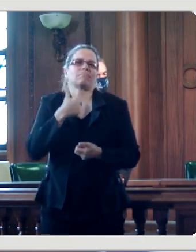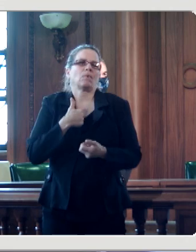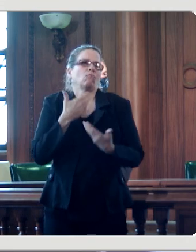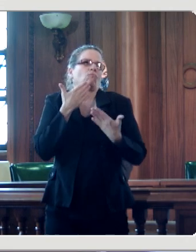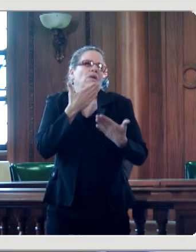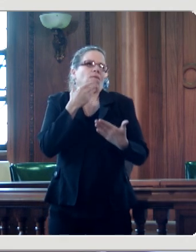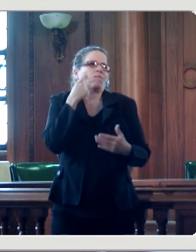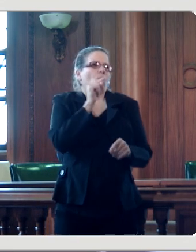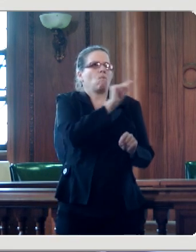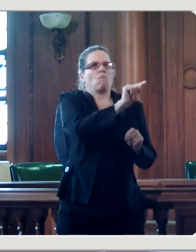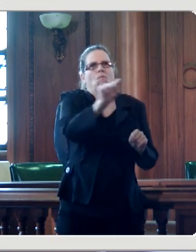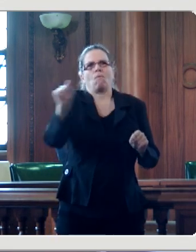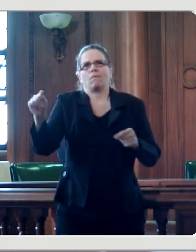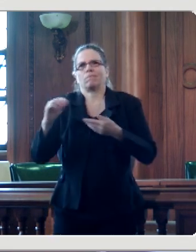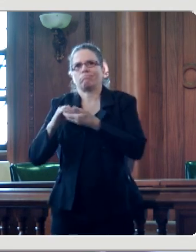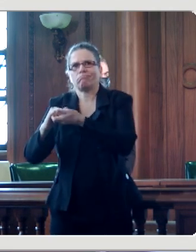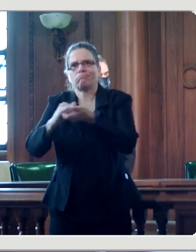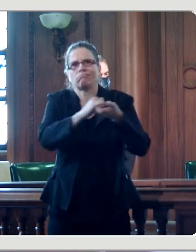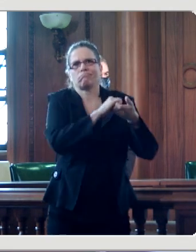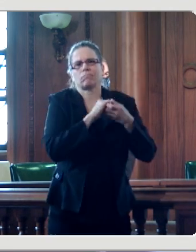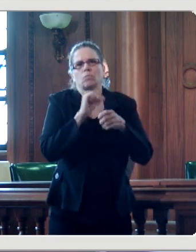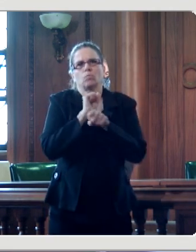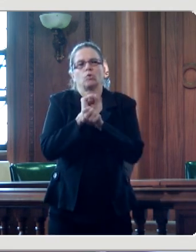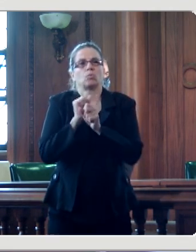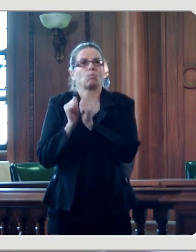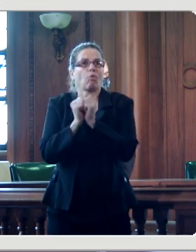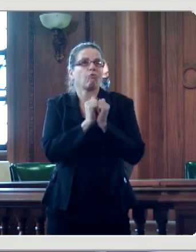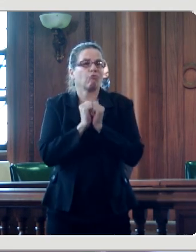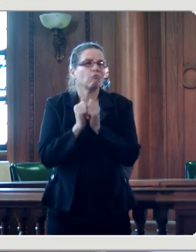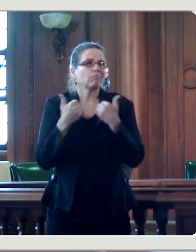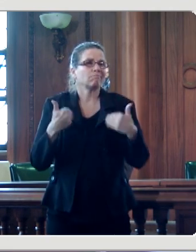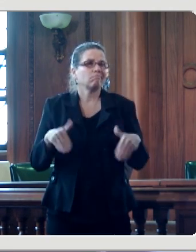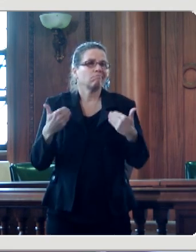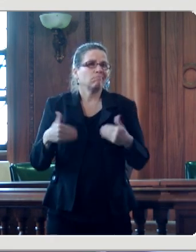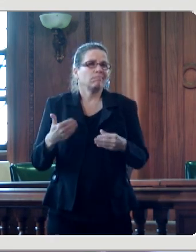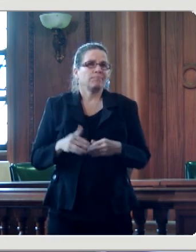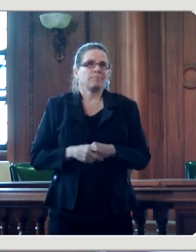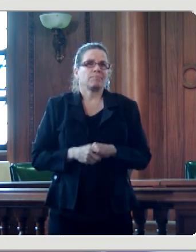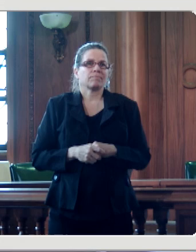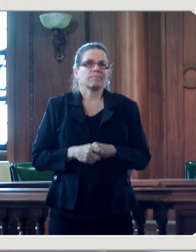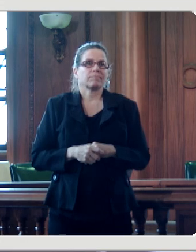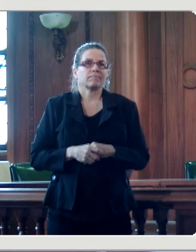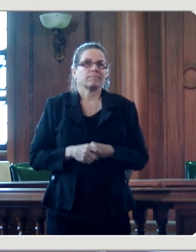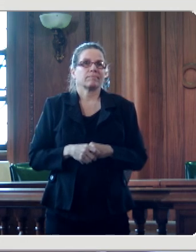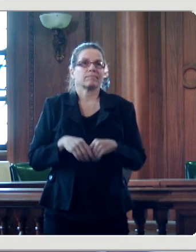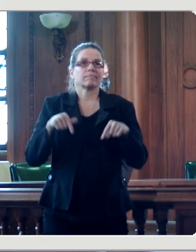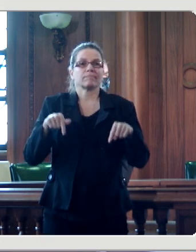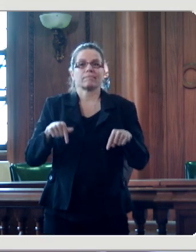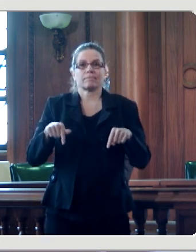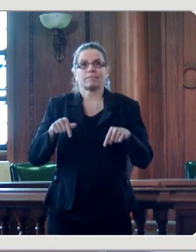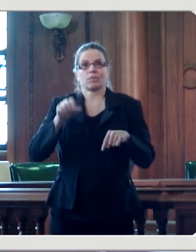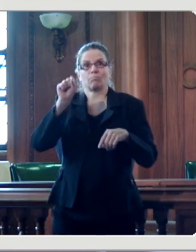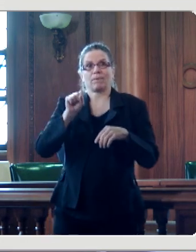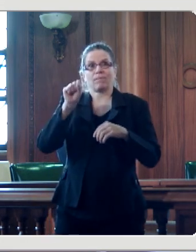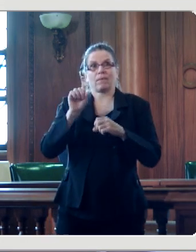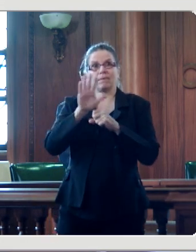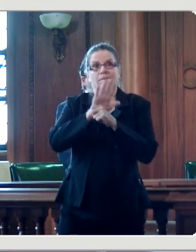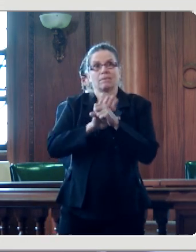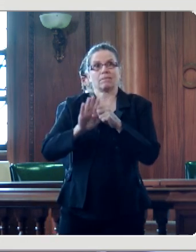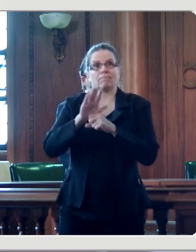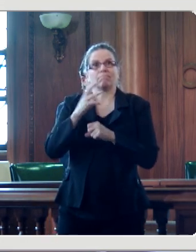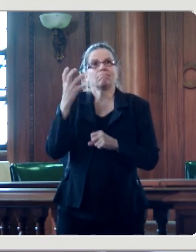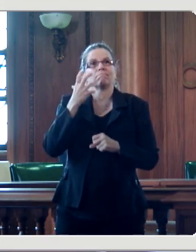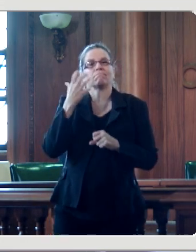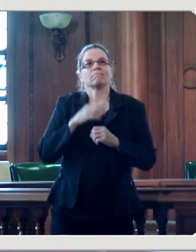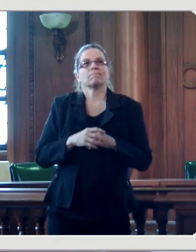will be a successful outcome. And I'm grateful that in the city of Springfield, there are those who are working with